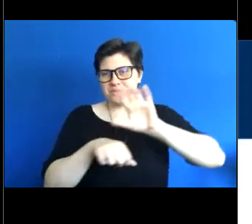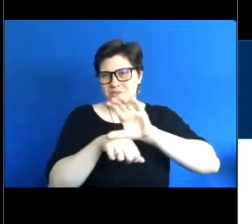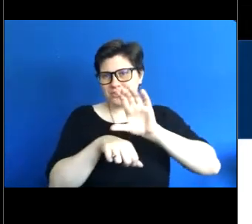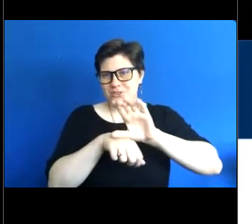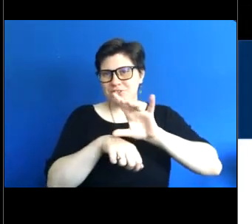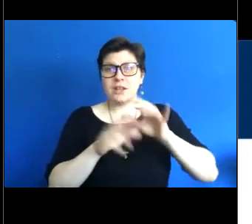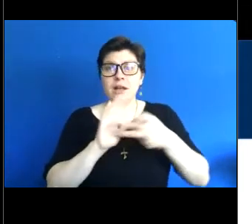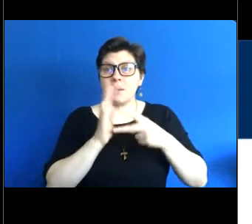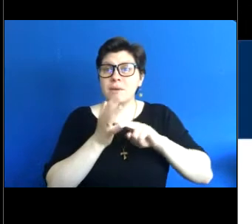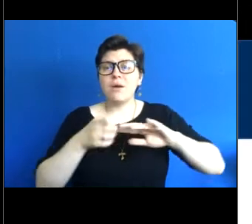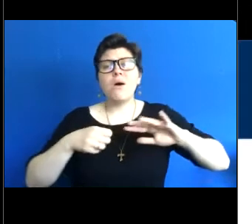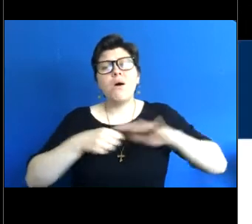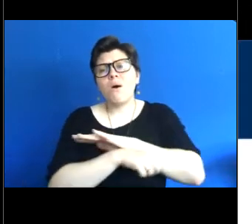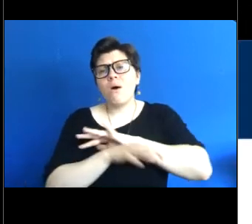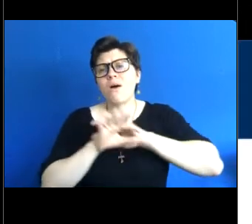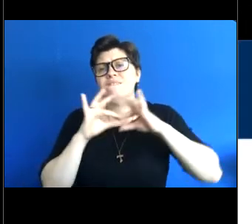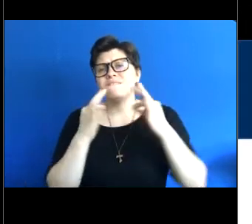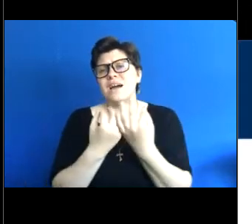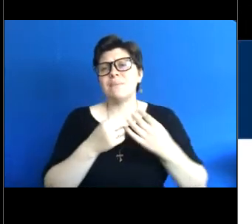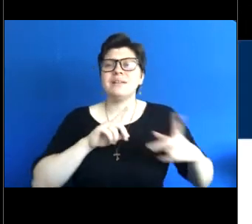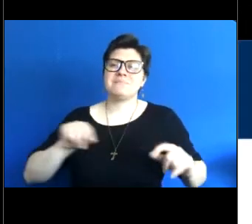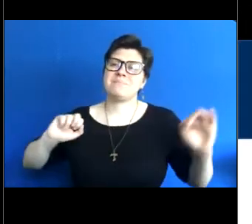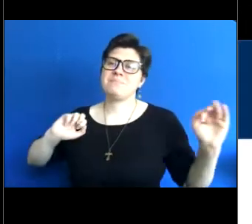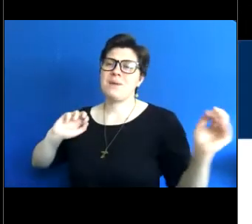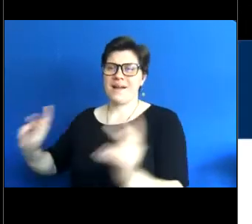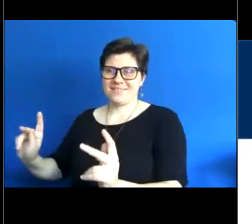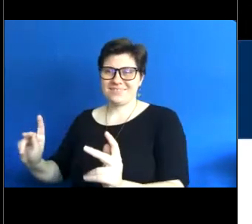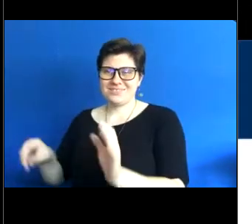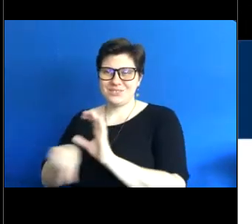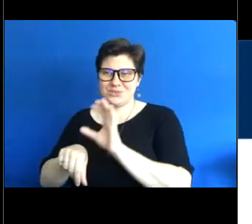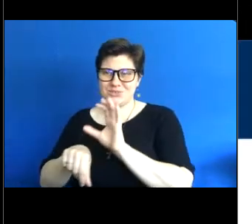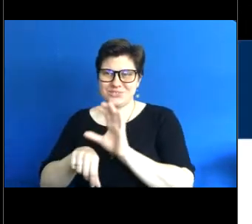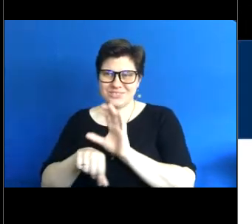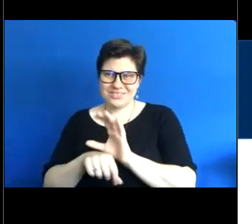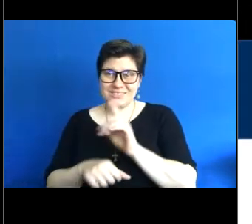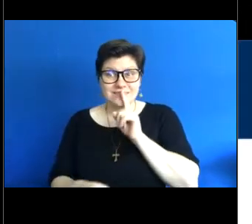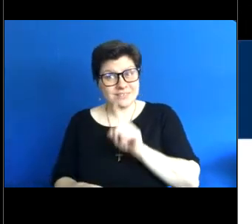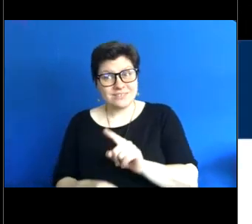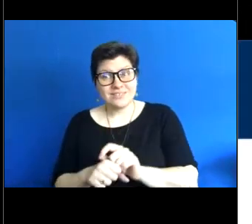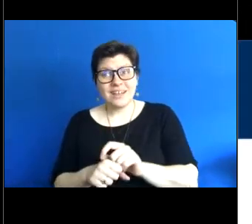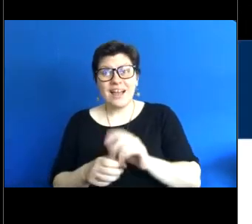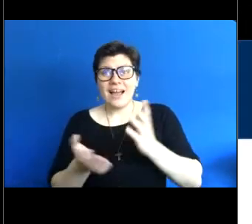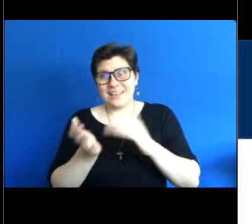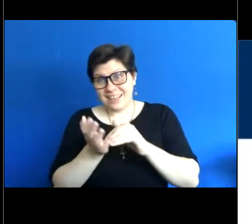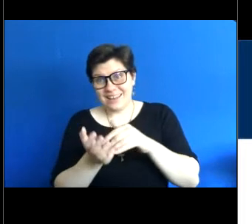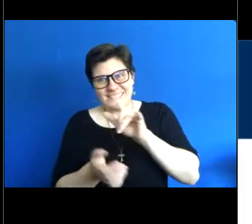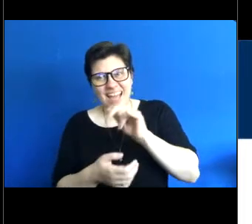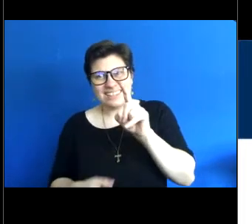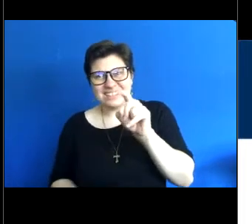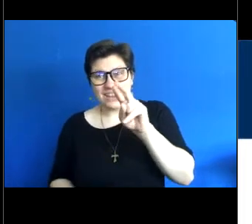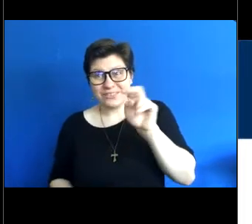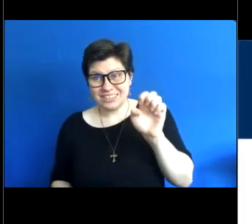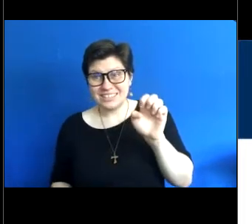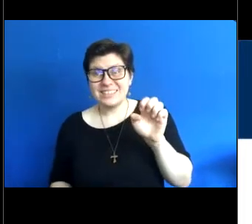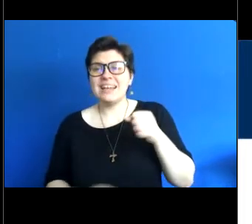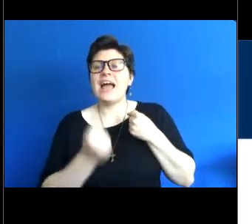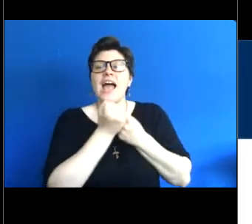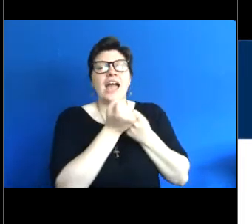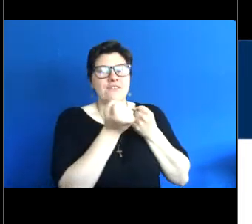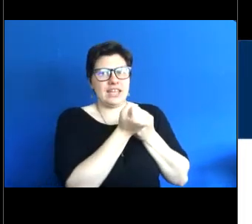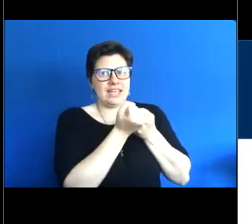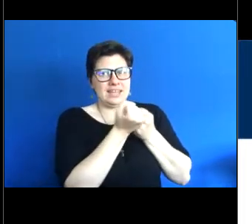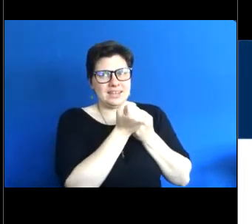the whole entire family back to the church. And in fact, again, our DRE advocated